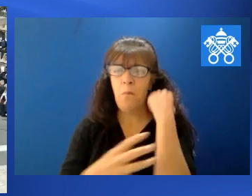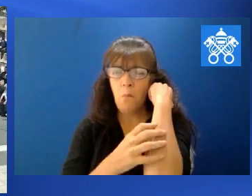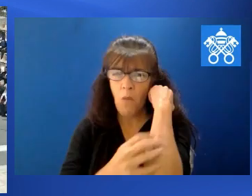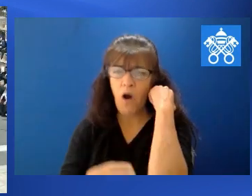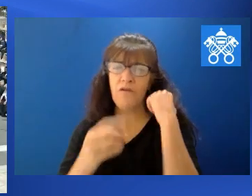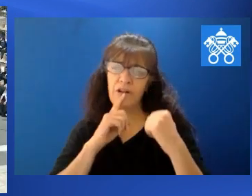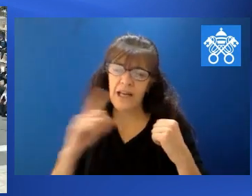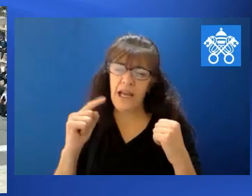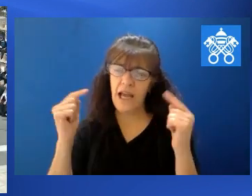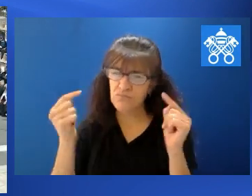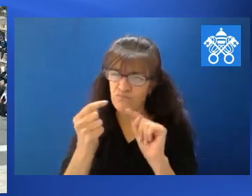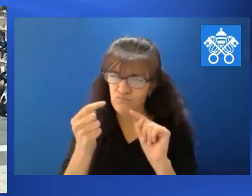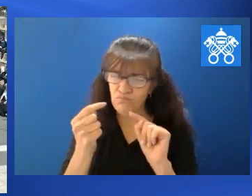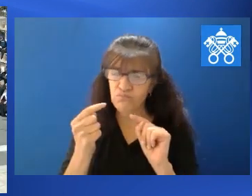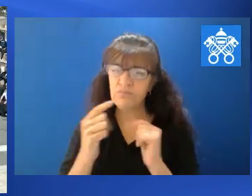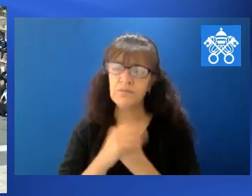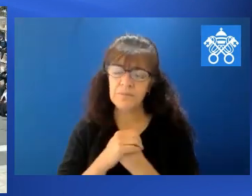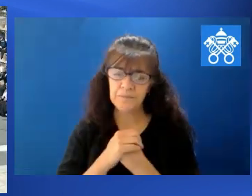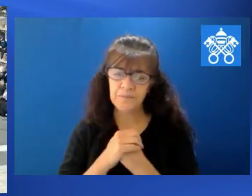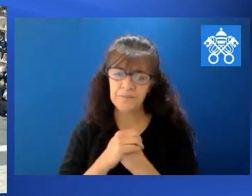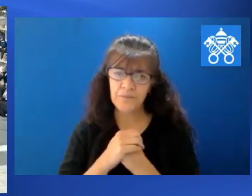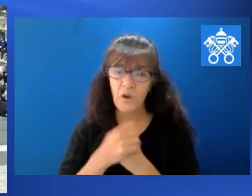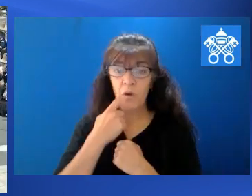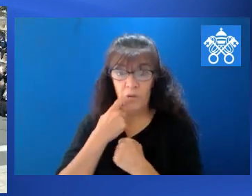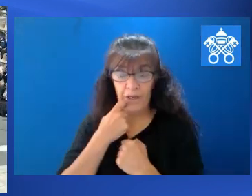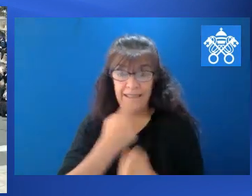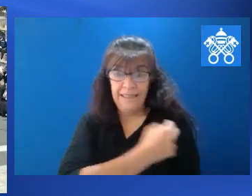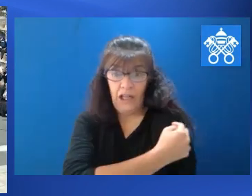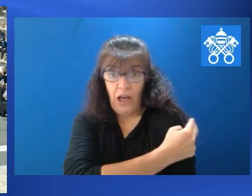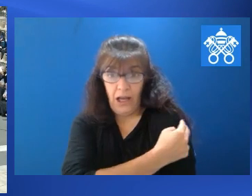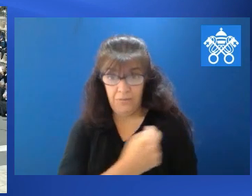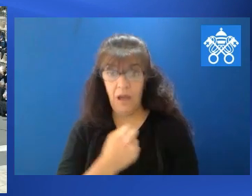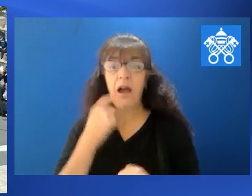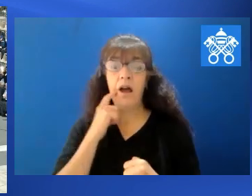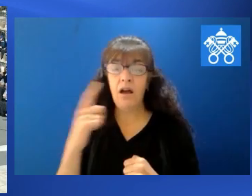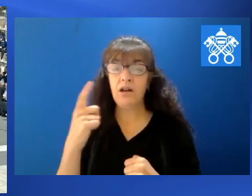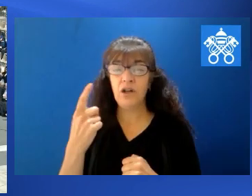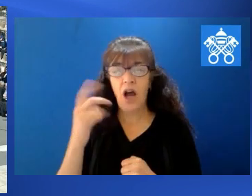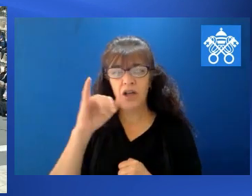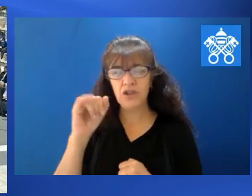Pope Francis, referring there to his recent stay in hospital, he went on